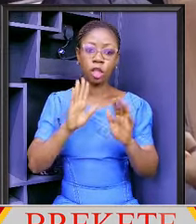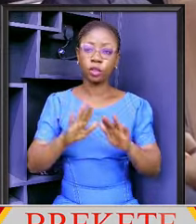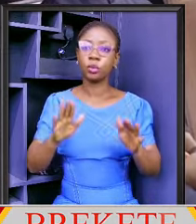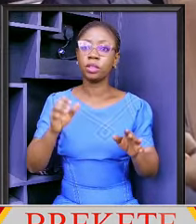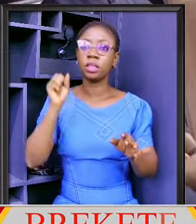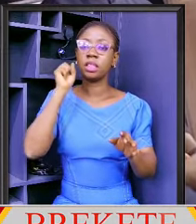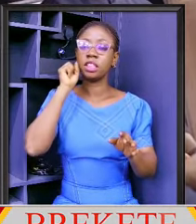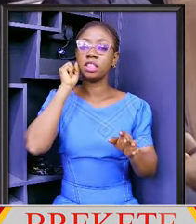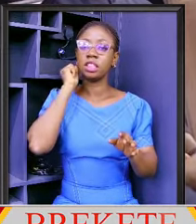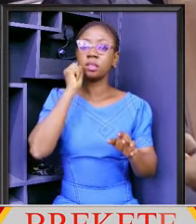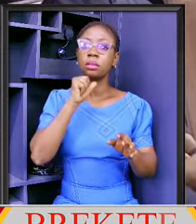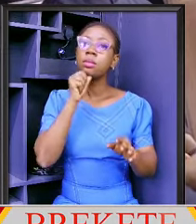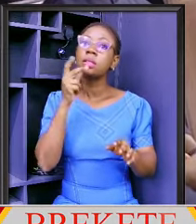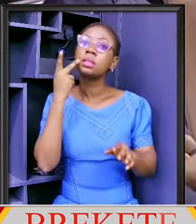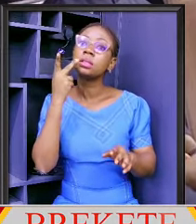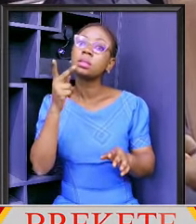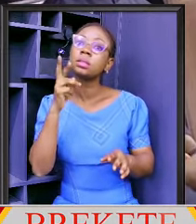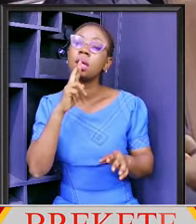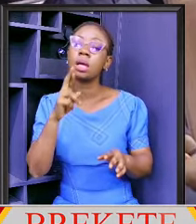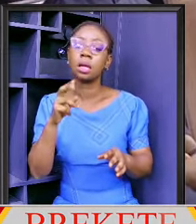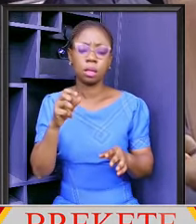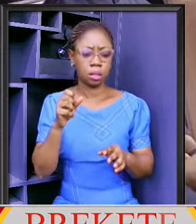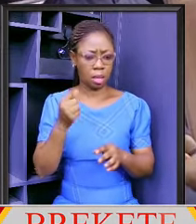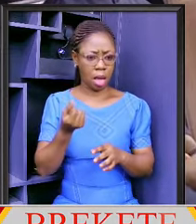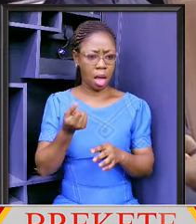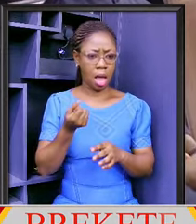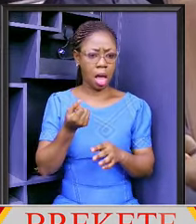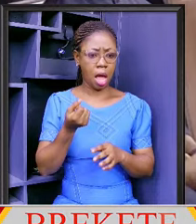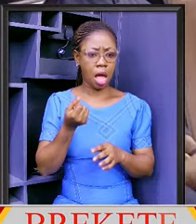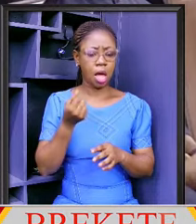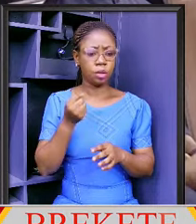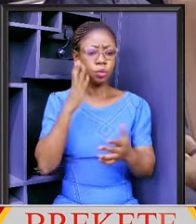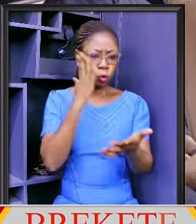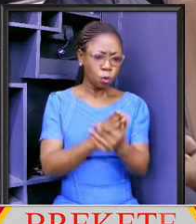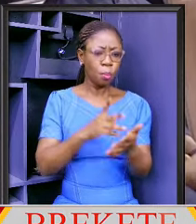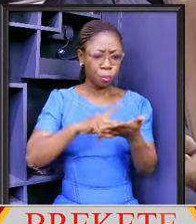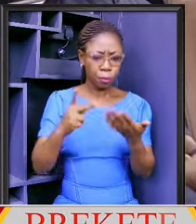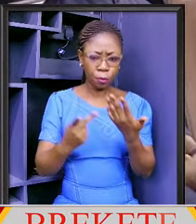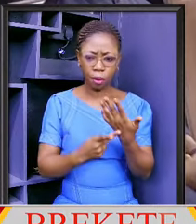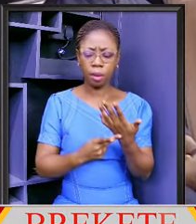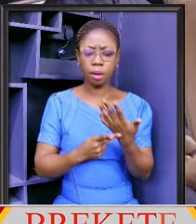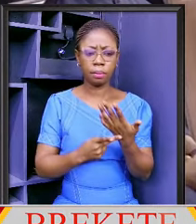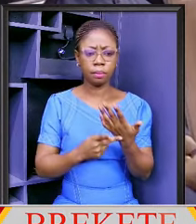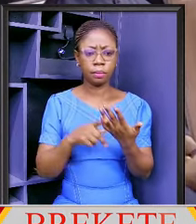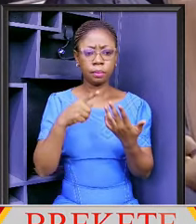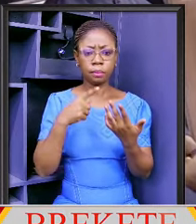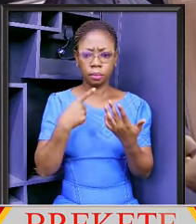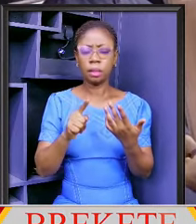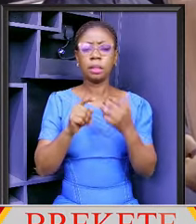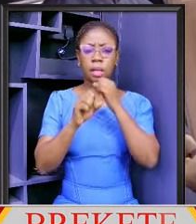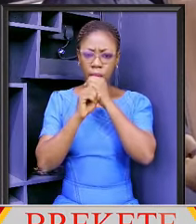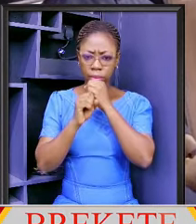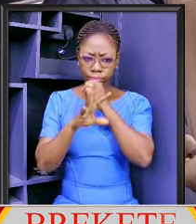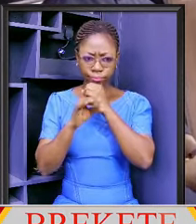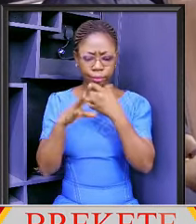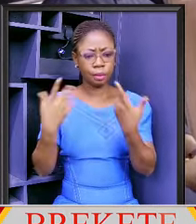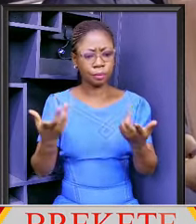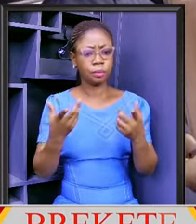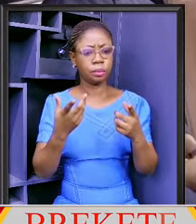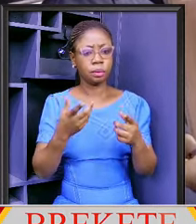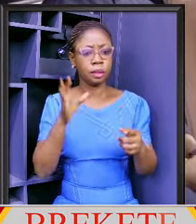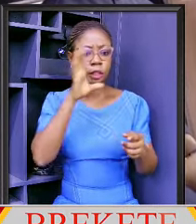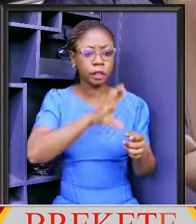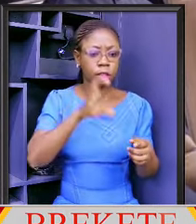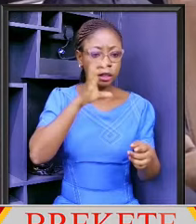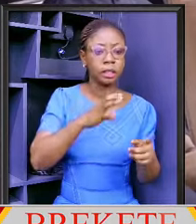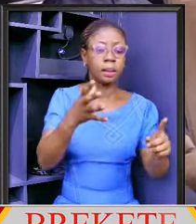them. You pause program, you announce them, and then discover the children. Truly, they were kidnapped. Yes. Yes. So even though we